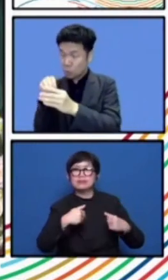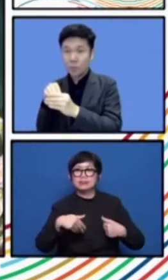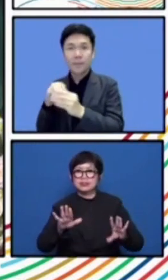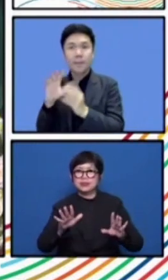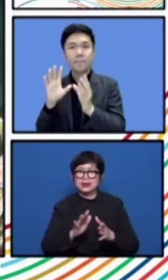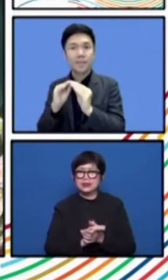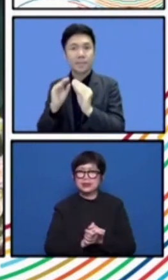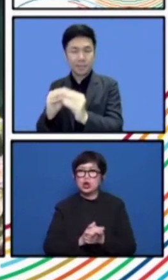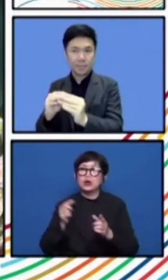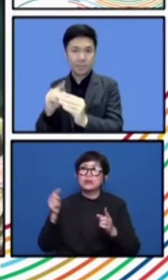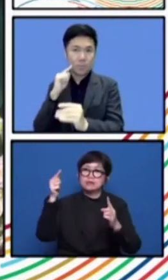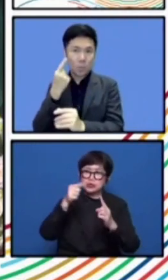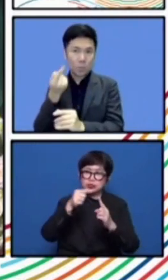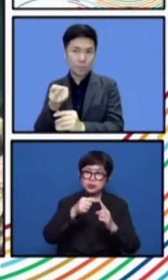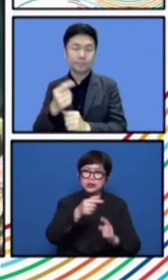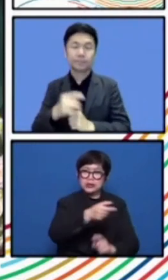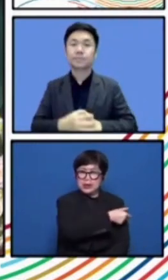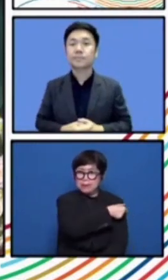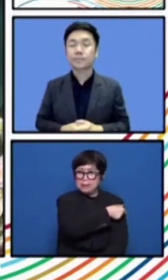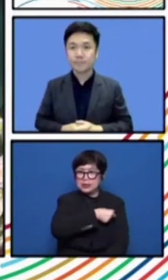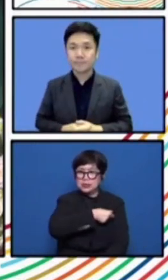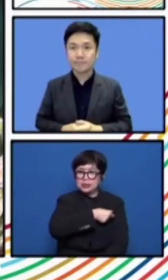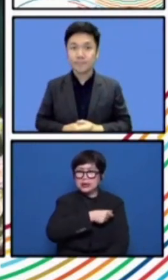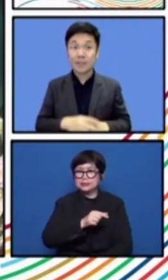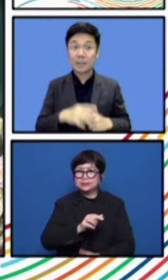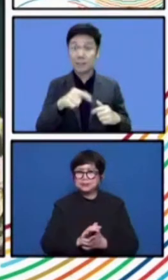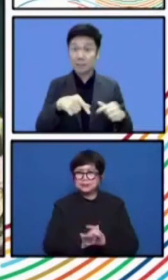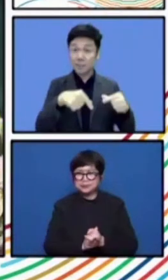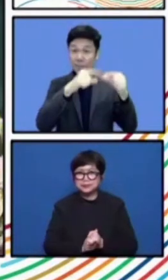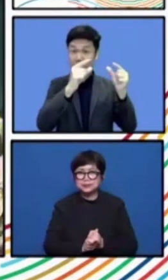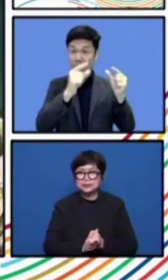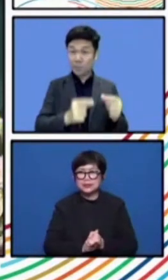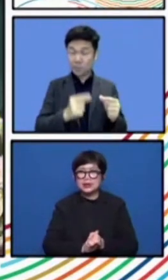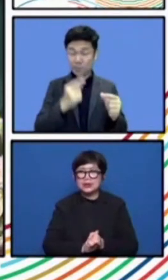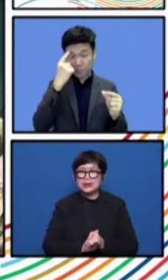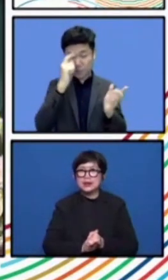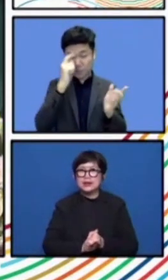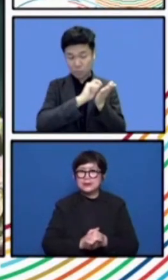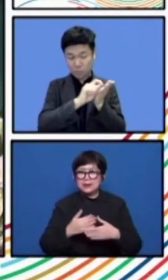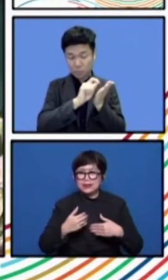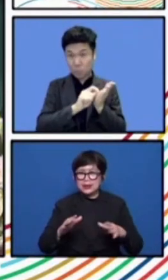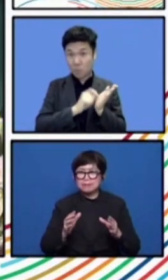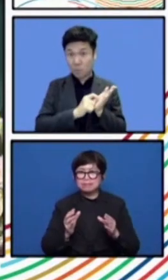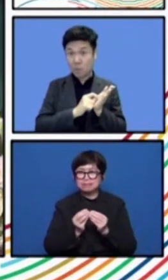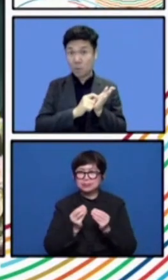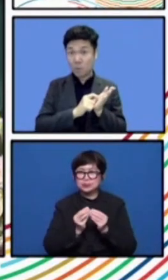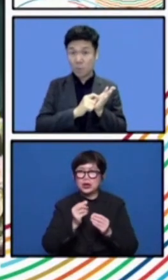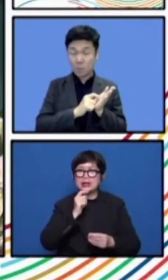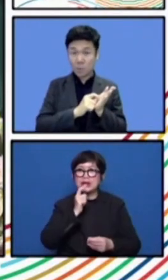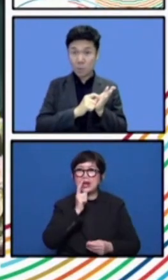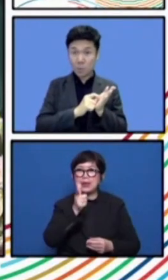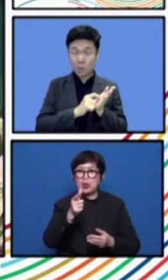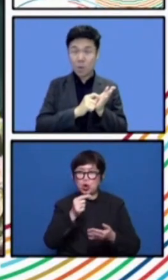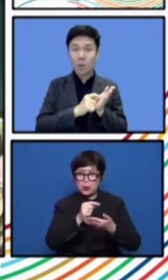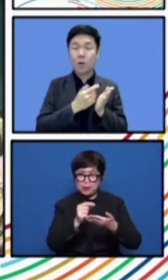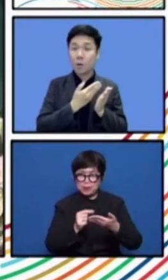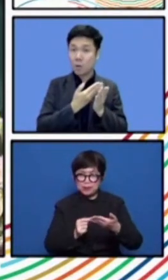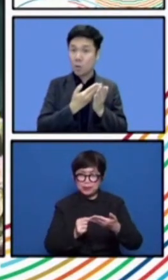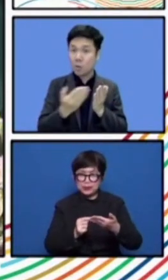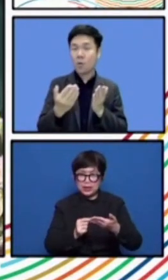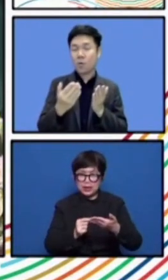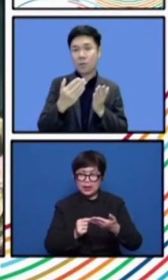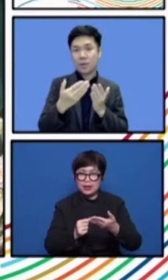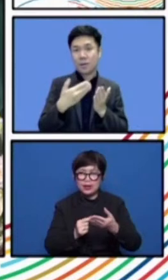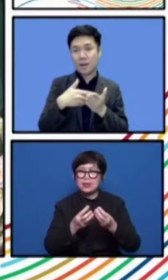the report and I'm sure that is one of the urgent things on your mind the report will be available in all s-cap languages and which is